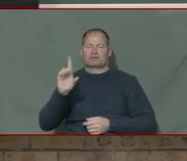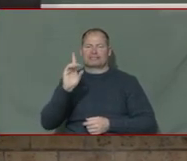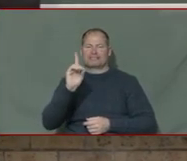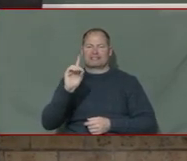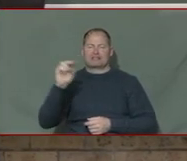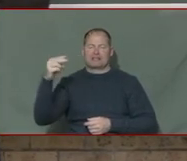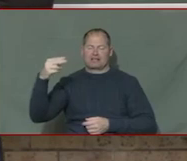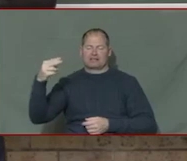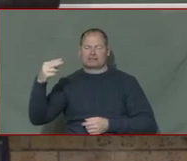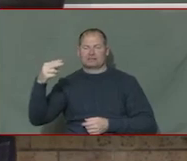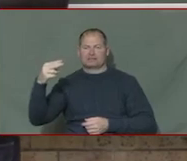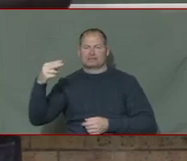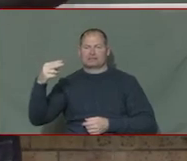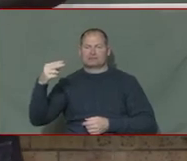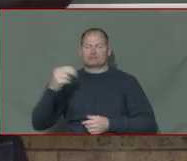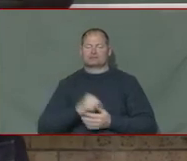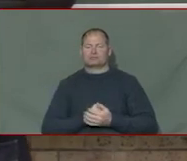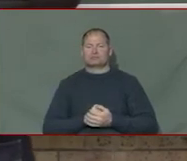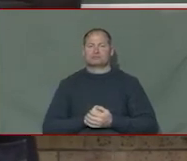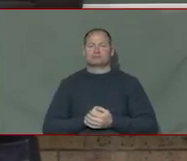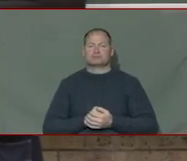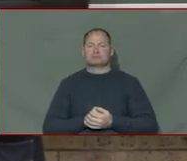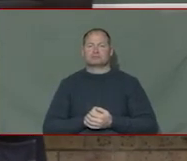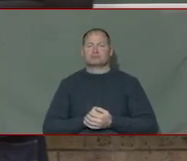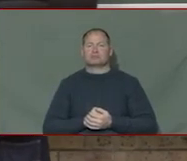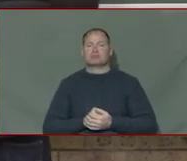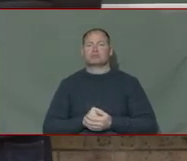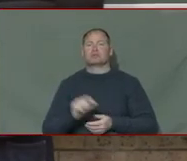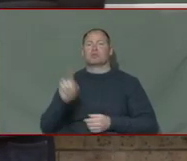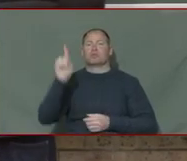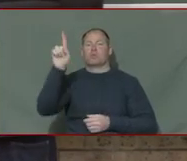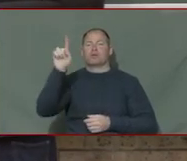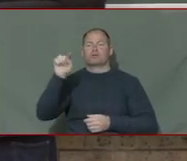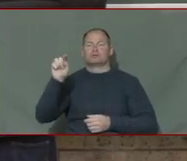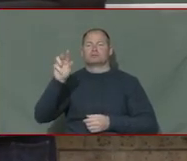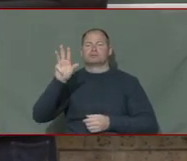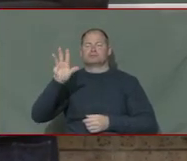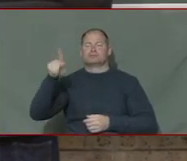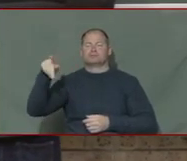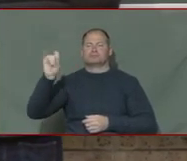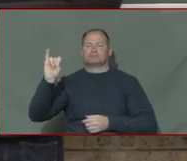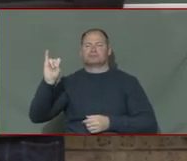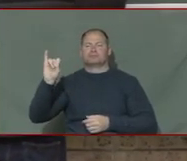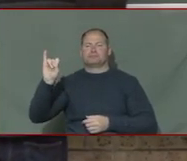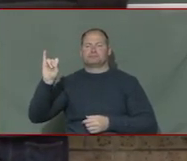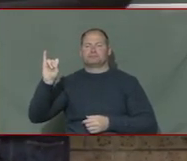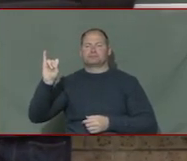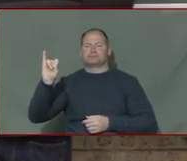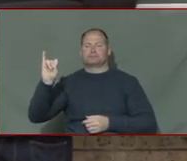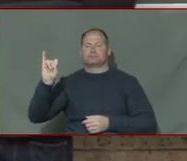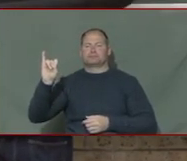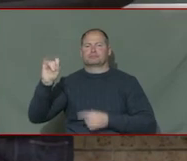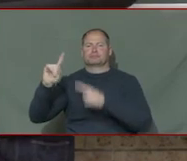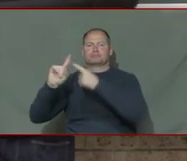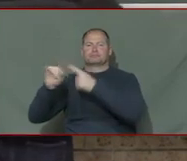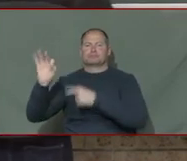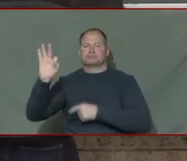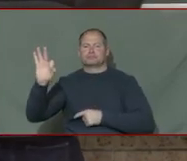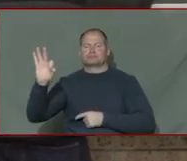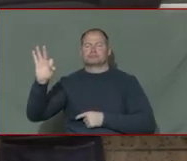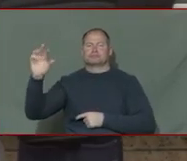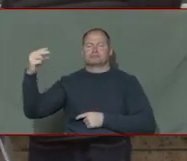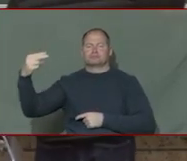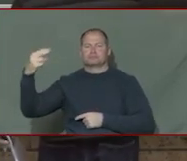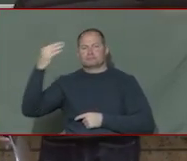dh is equal to 1 over 9 pi times 3 times h squared,